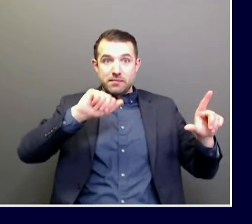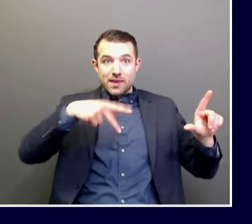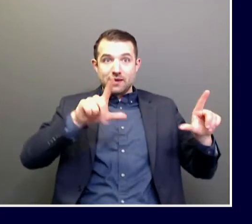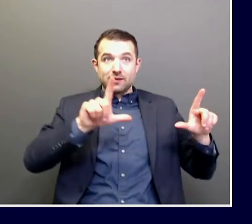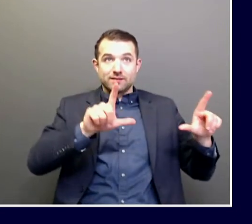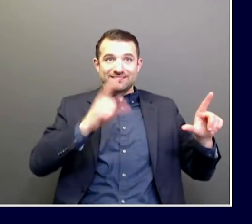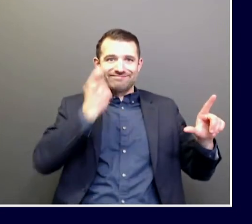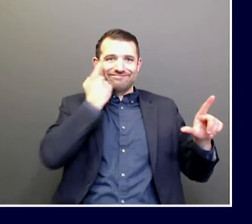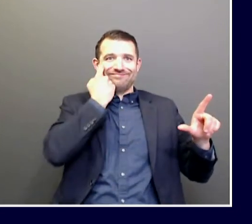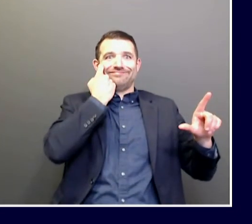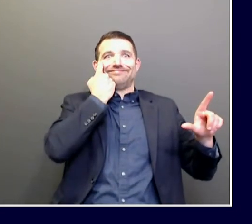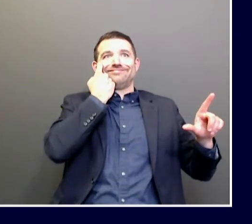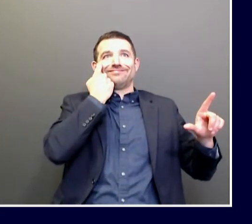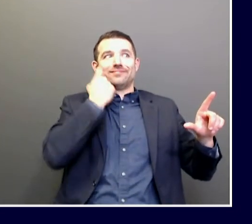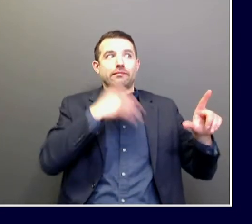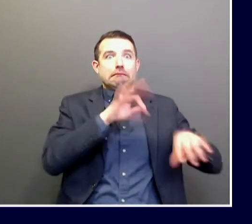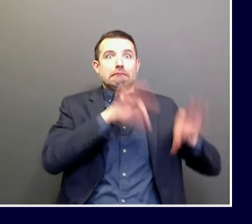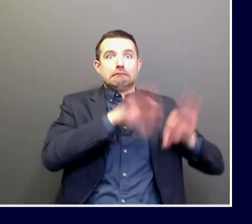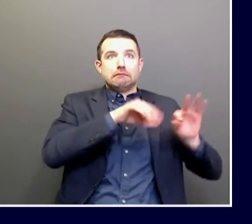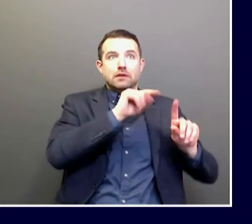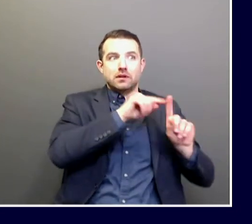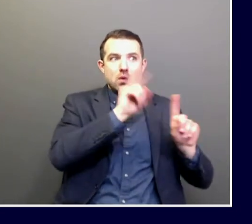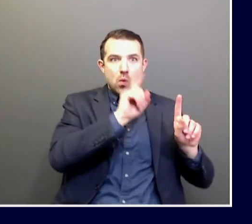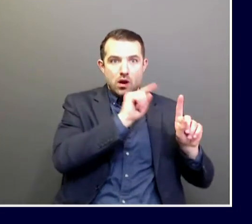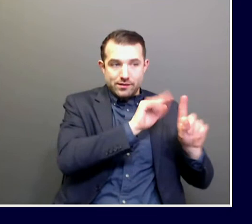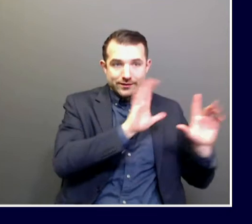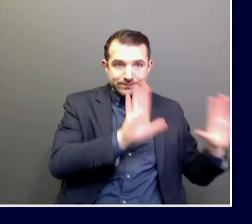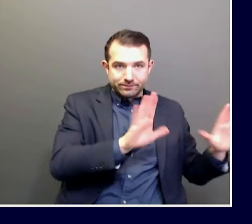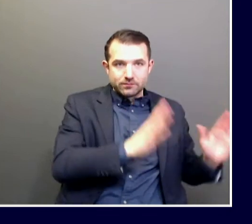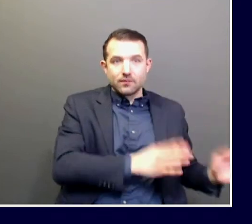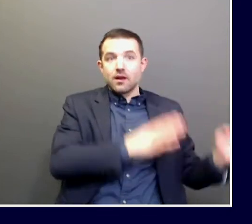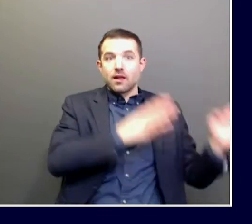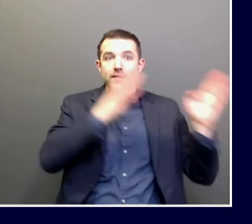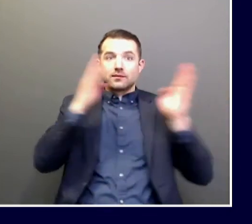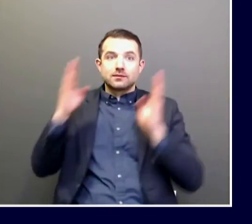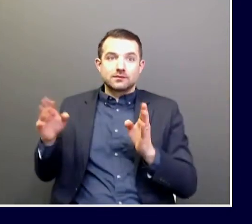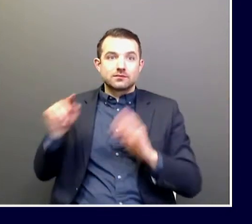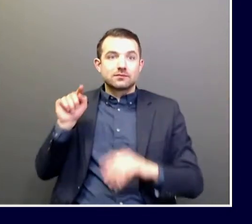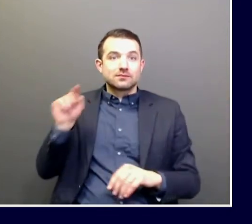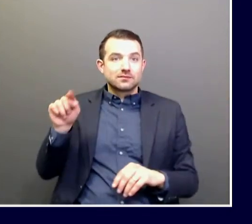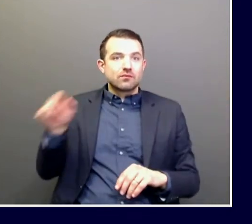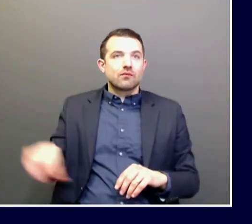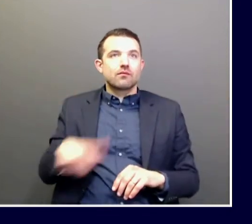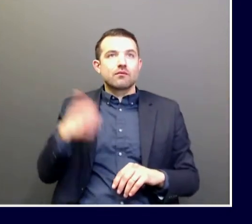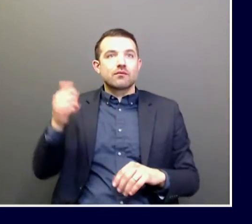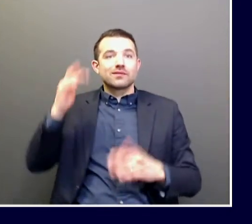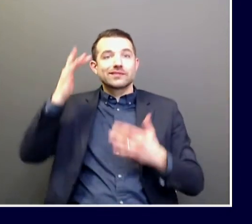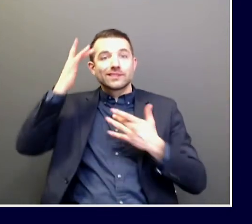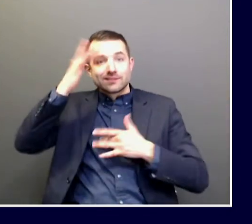approach that says we should also track them based on the progression of the disease. When people